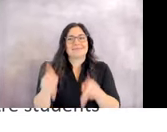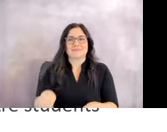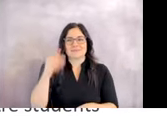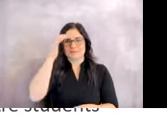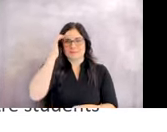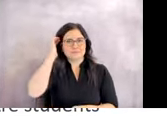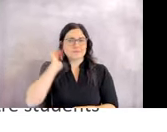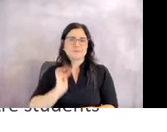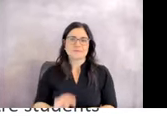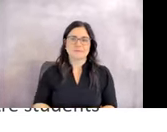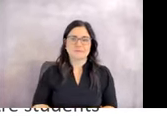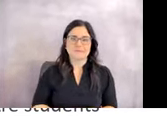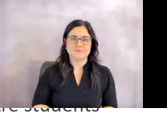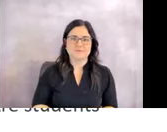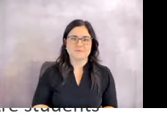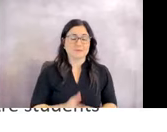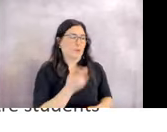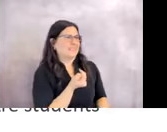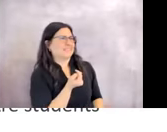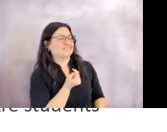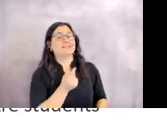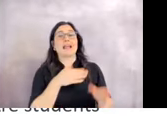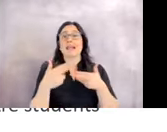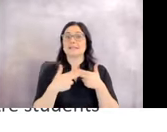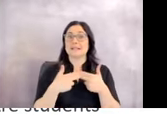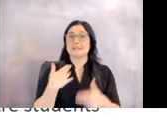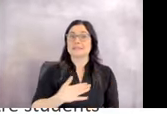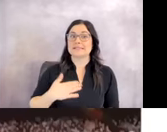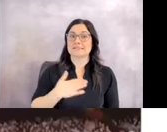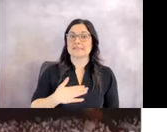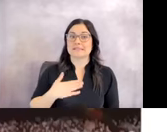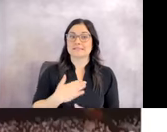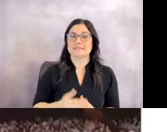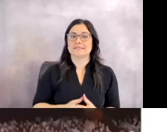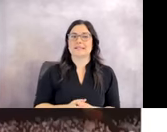Next slide, please. What? Next slide, please. Next slide, please.